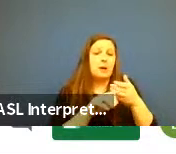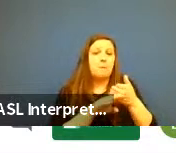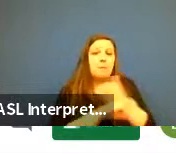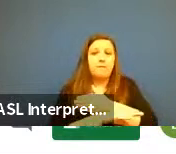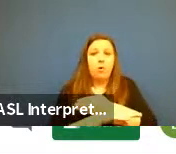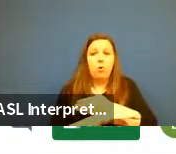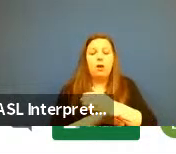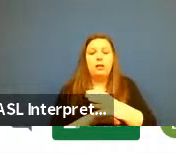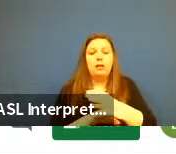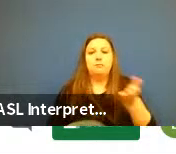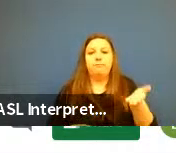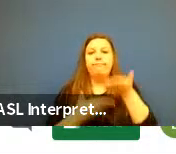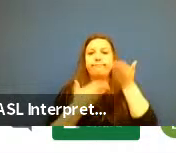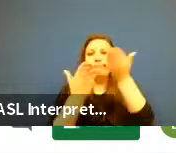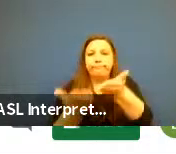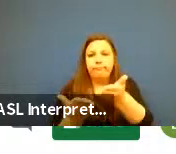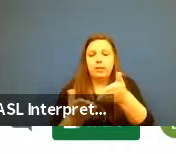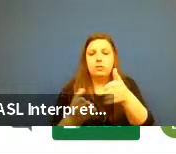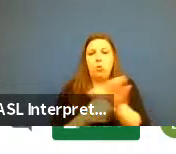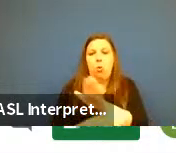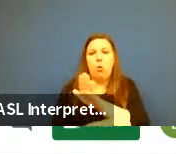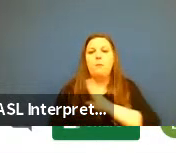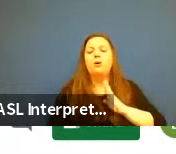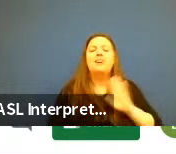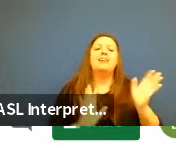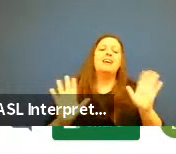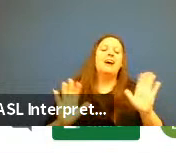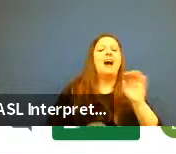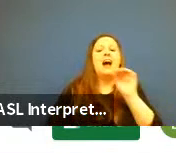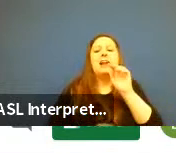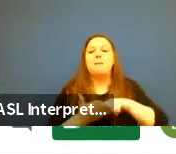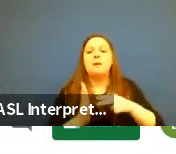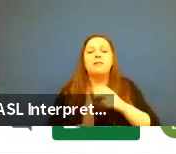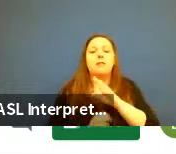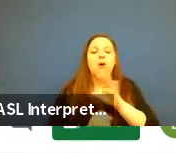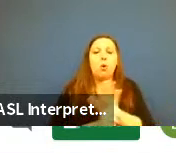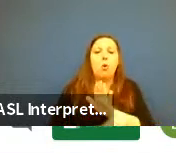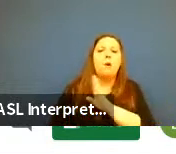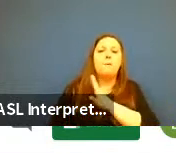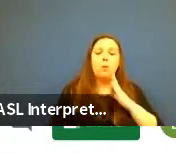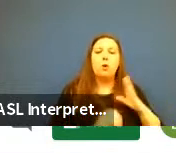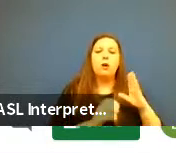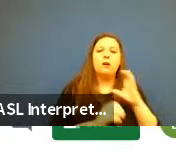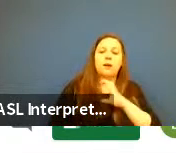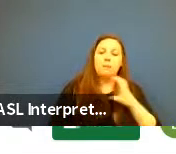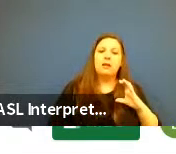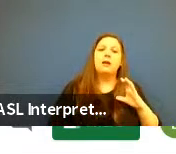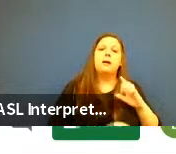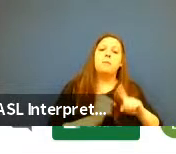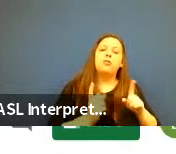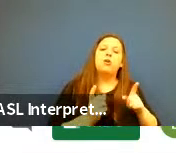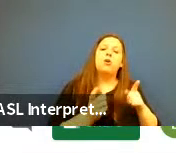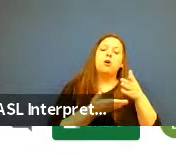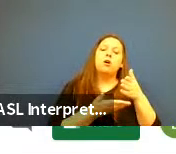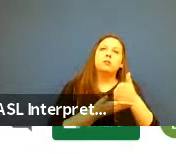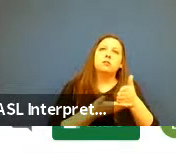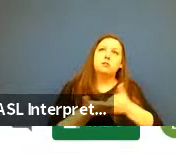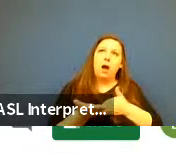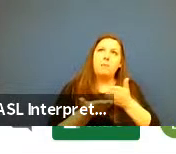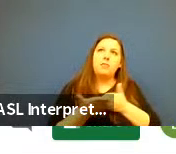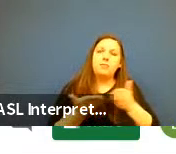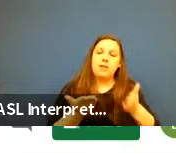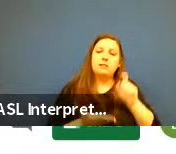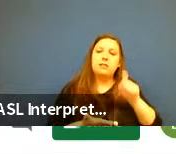board. Yeah, I didn't mean a whole board committee. I just meant there are some things that maybe should actually be in a whole board